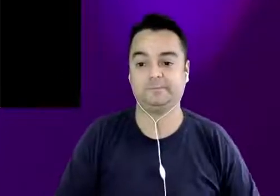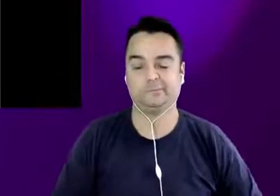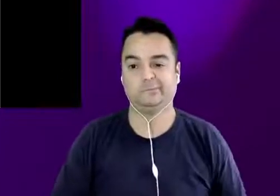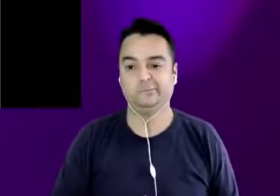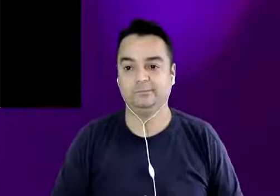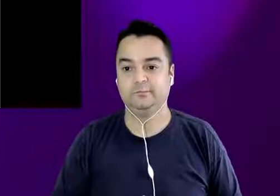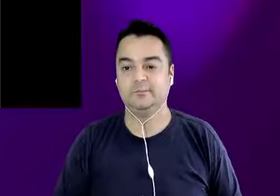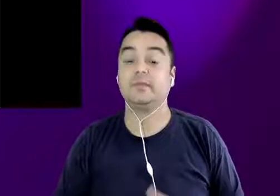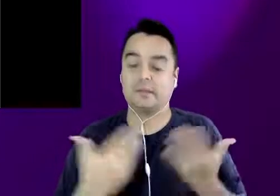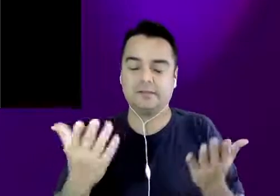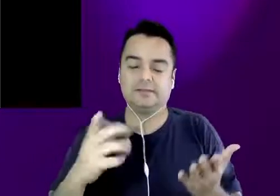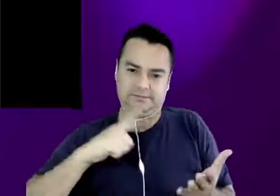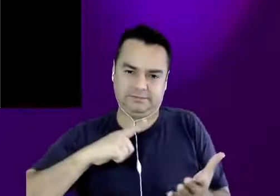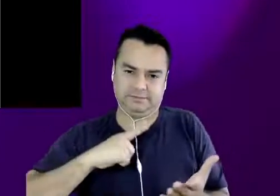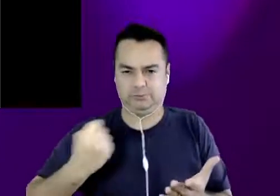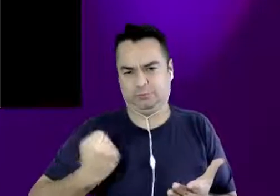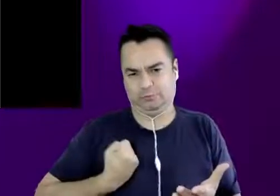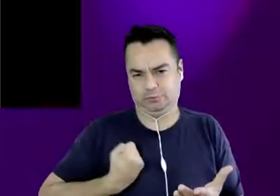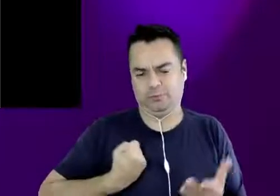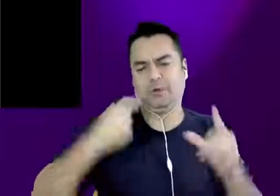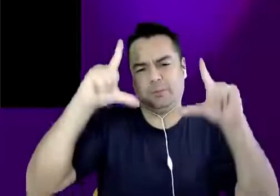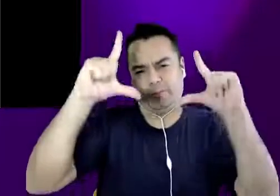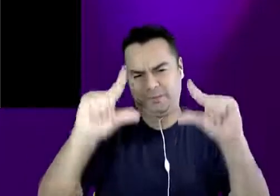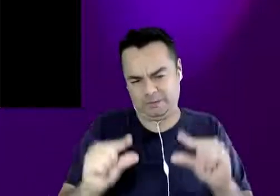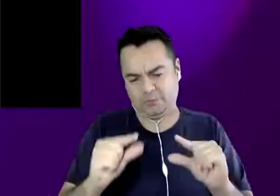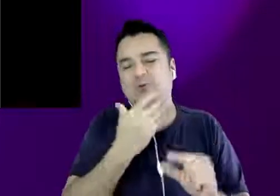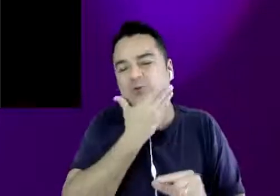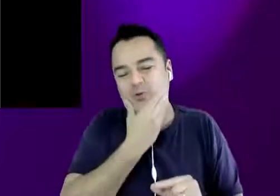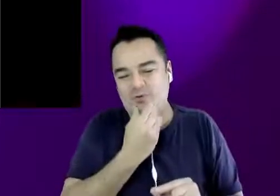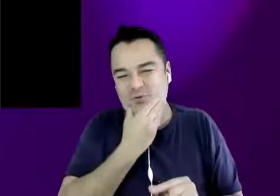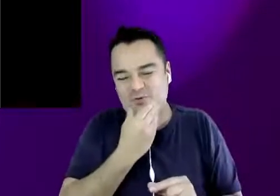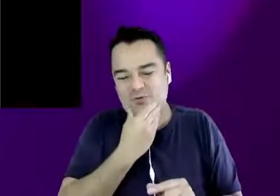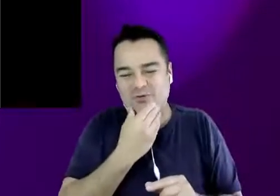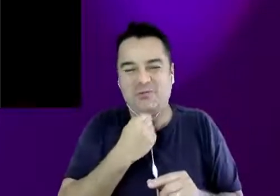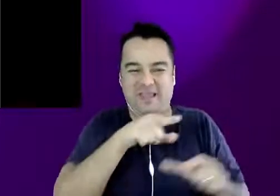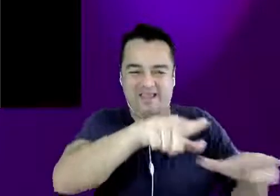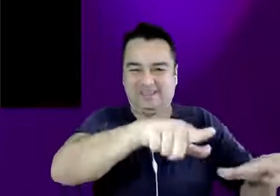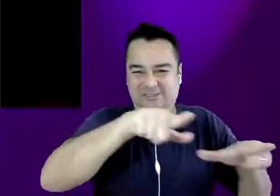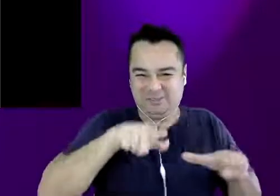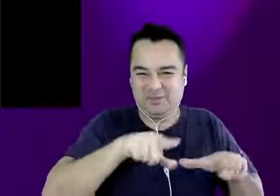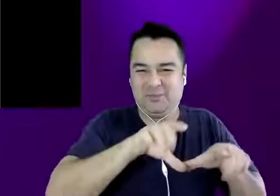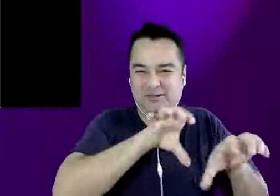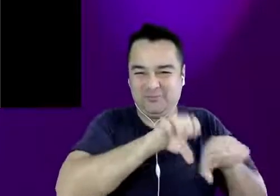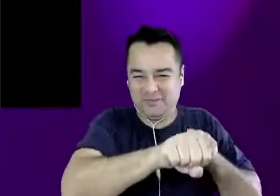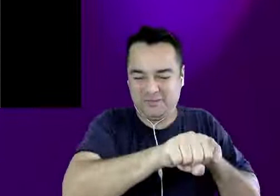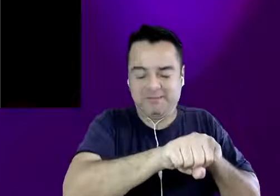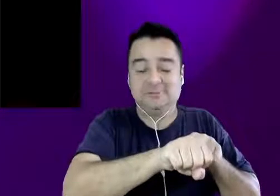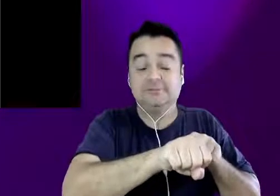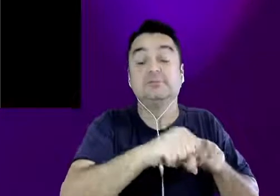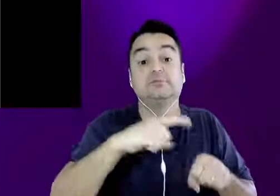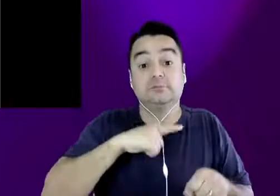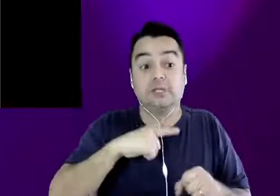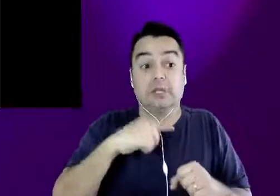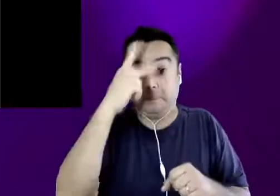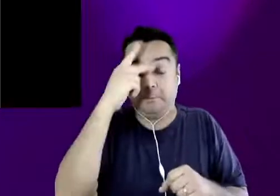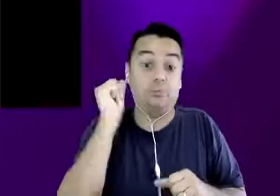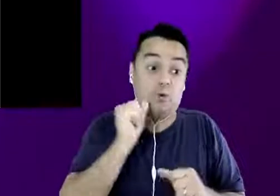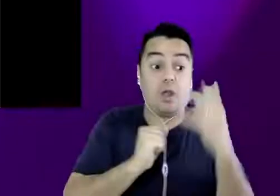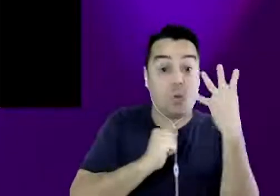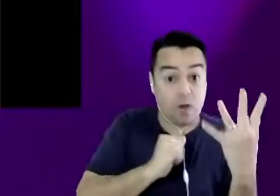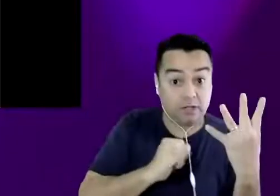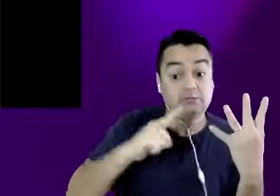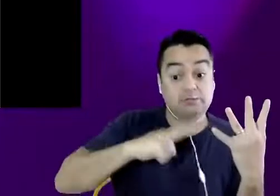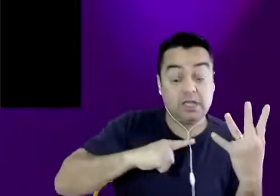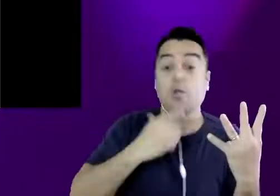also ask around the world. There are 75 countries, including Brazil, where there are more women than men that they